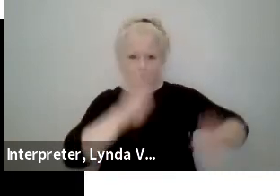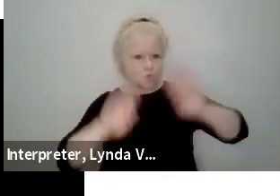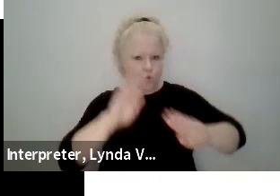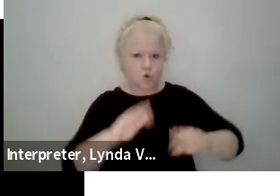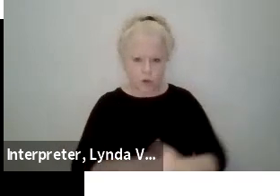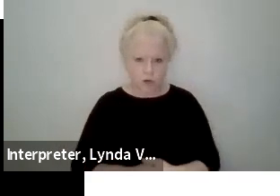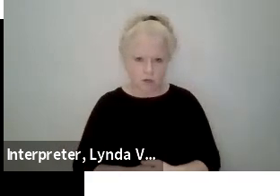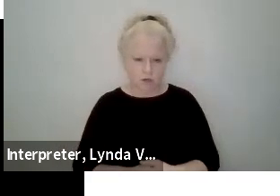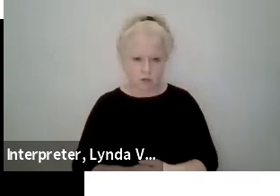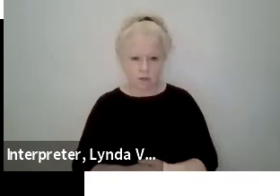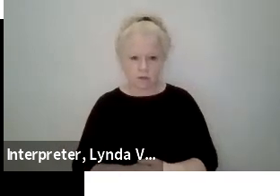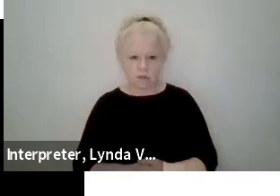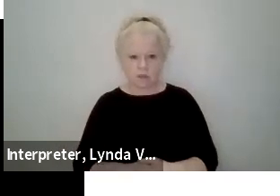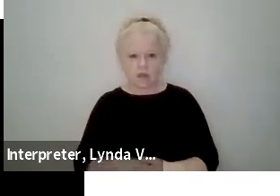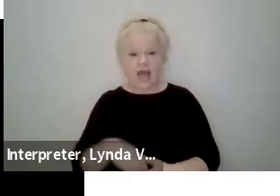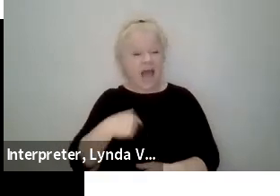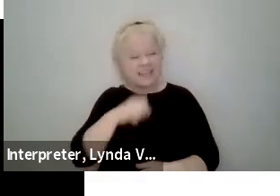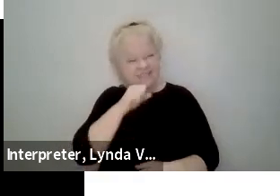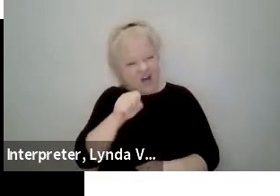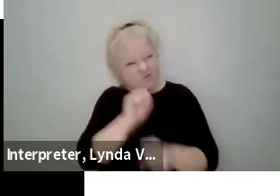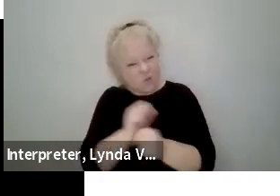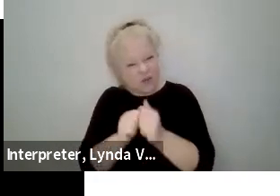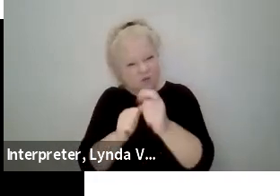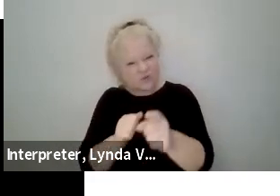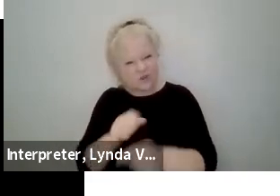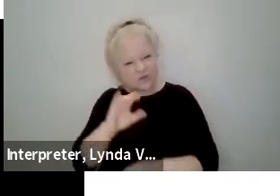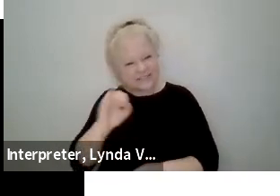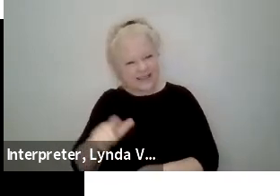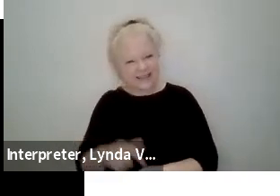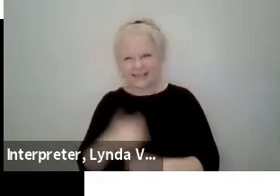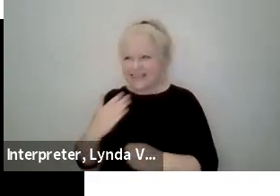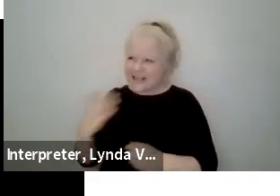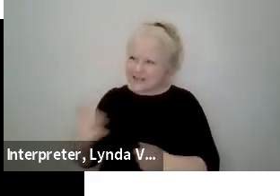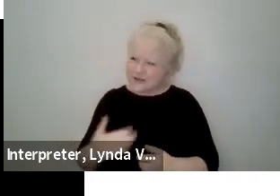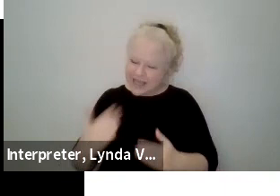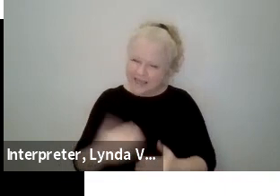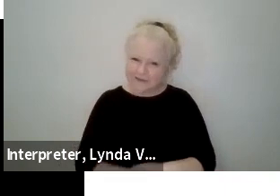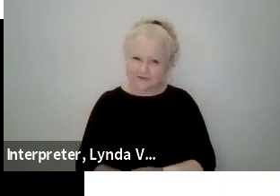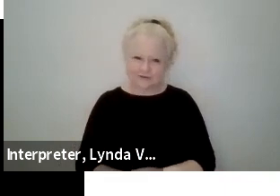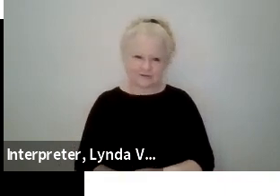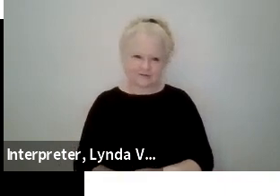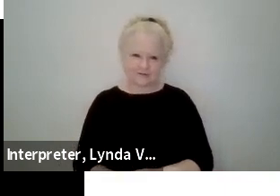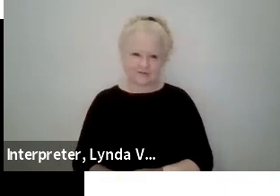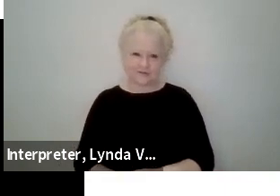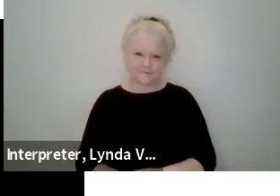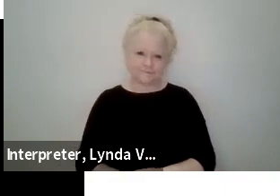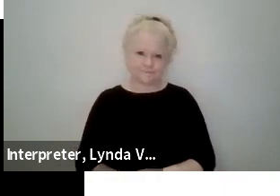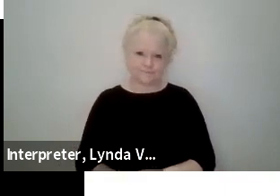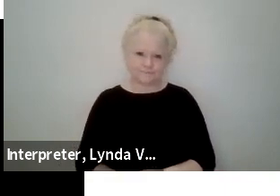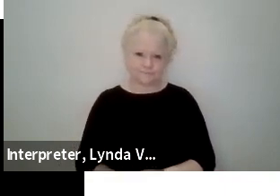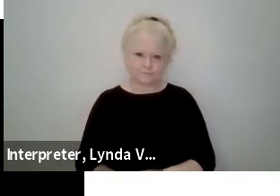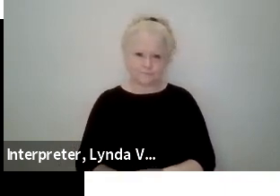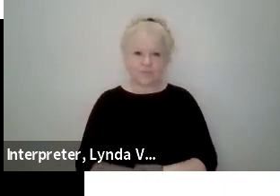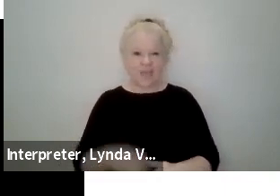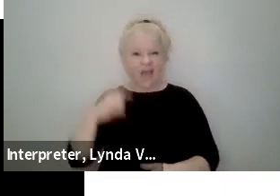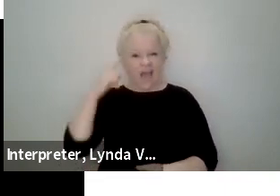really love working with y'all. Thank you. Thank you. Thank you. And I think I speak for